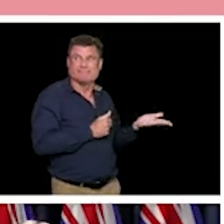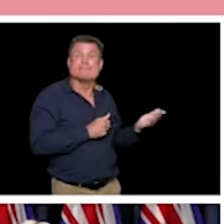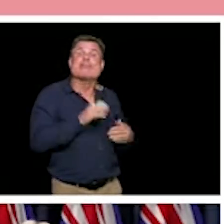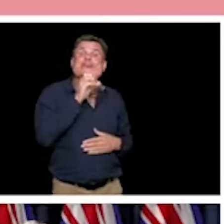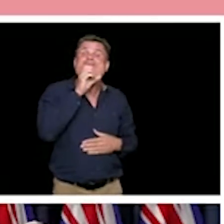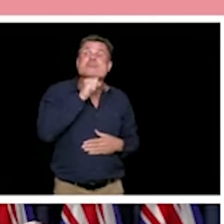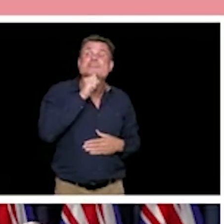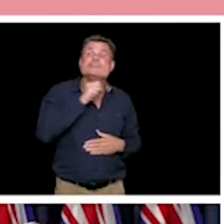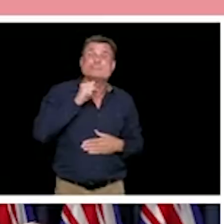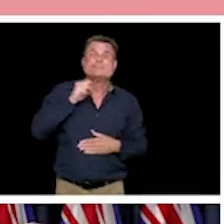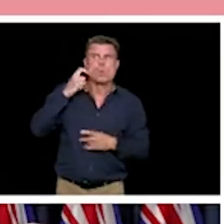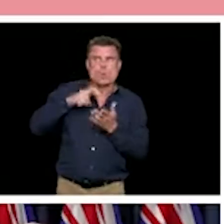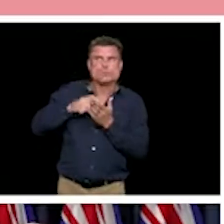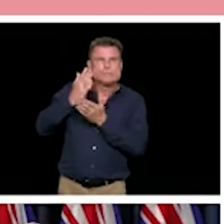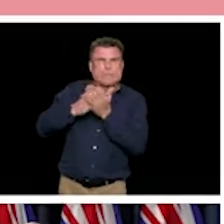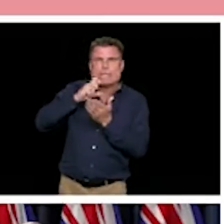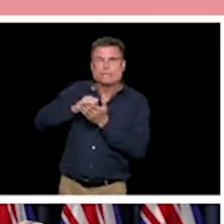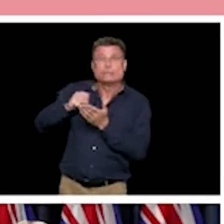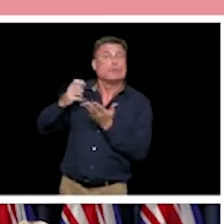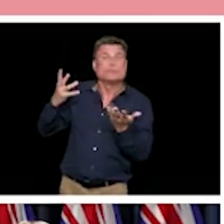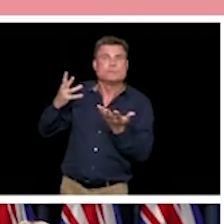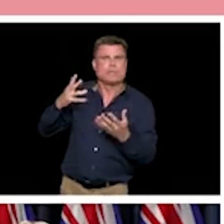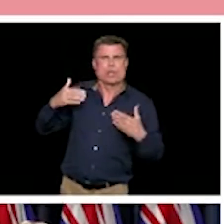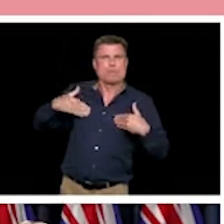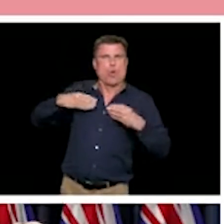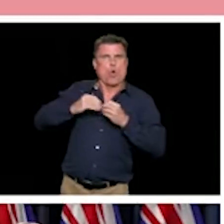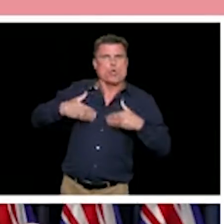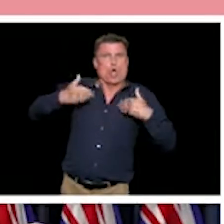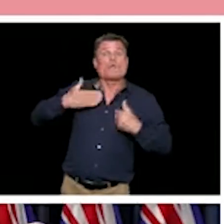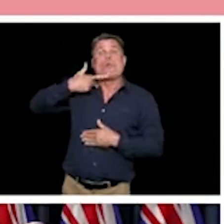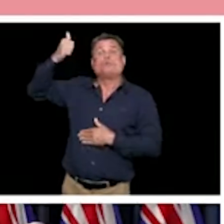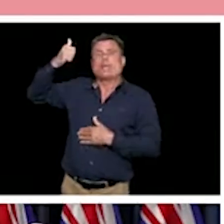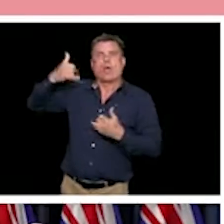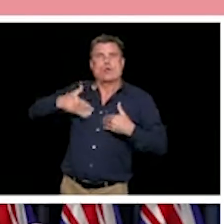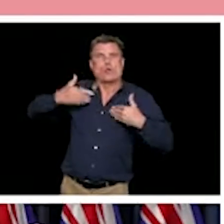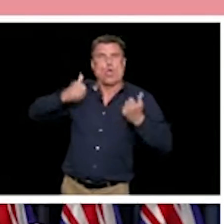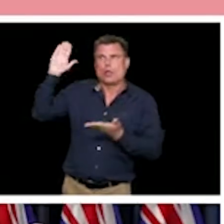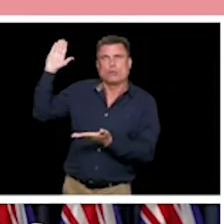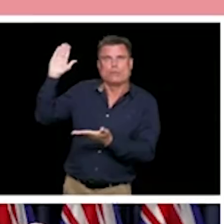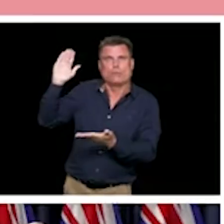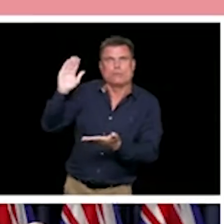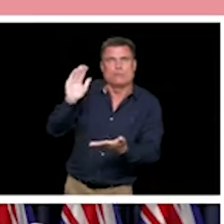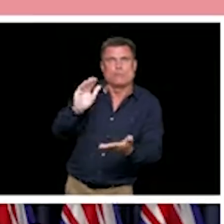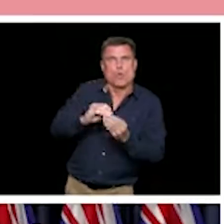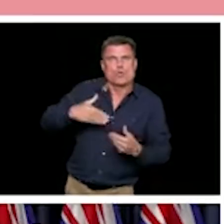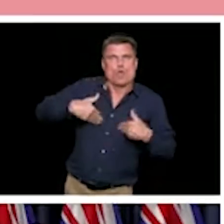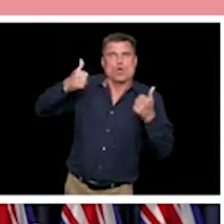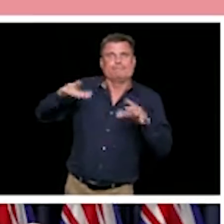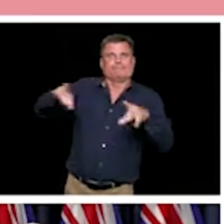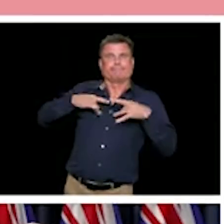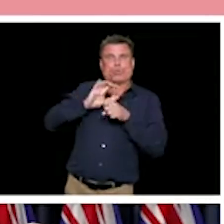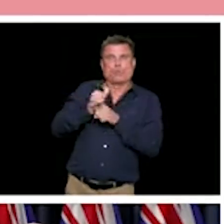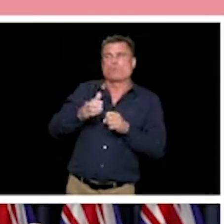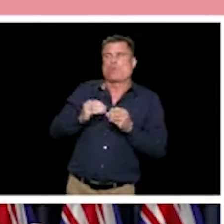we've seen is a decrease in the median age of people who are being affected. And I'll talk a little bit more about that. We have